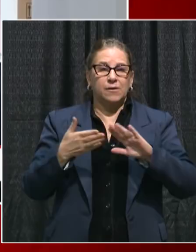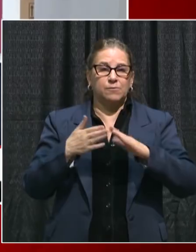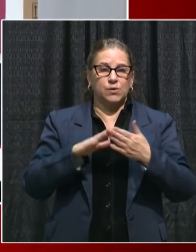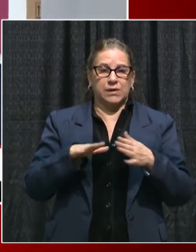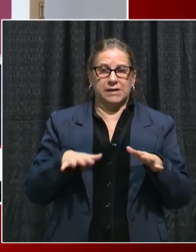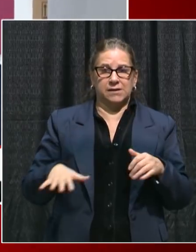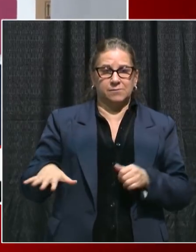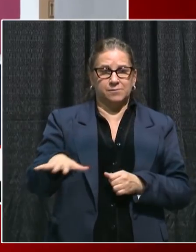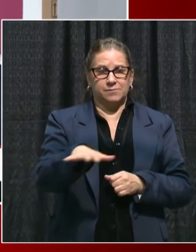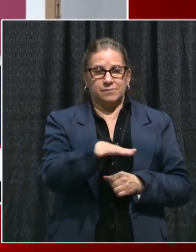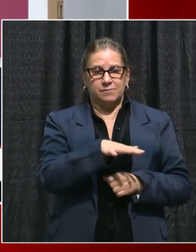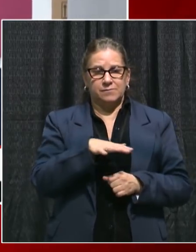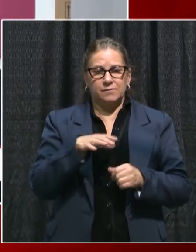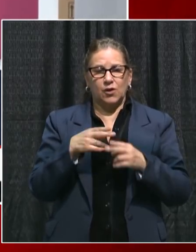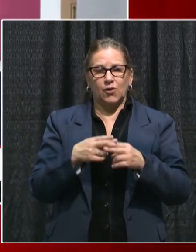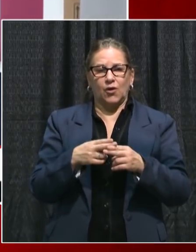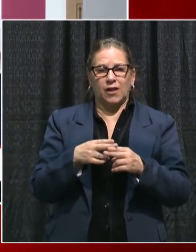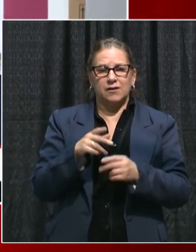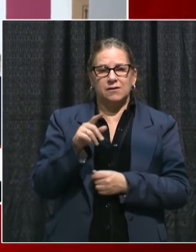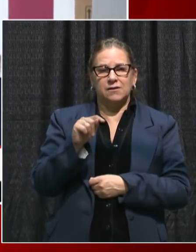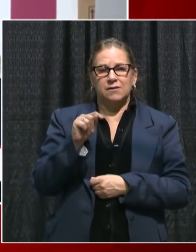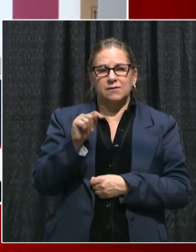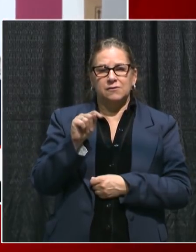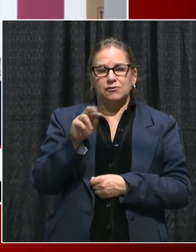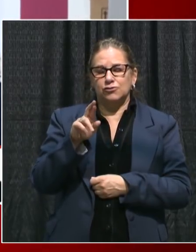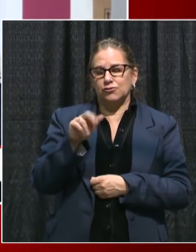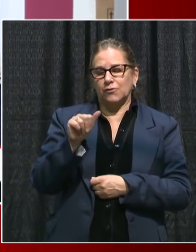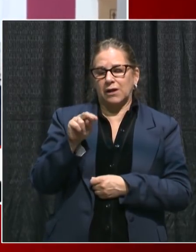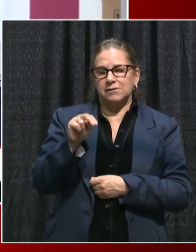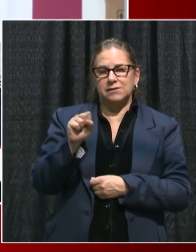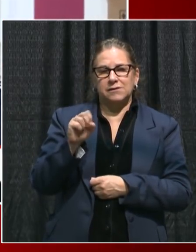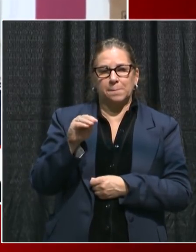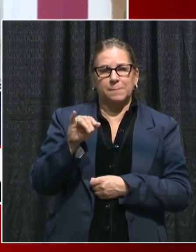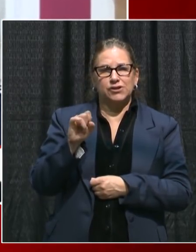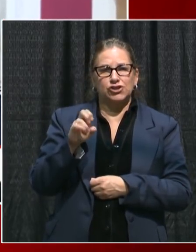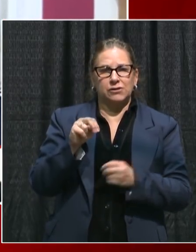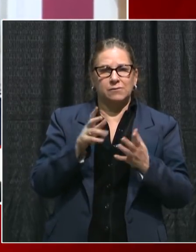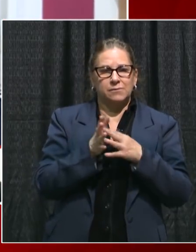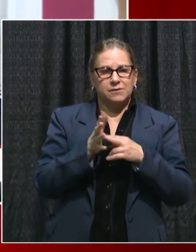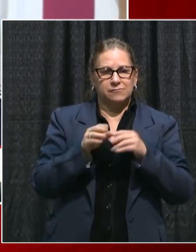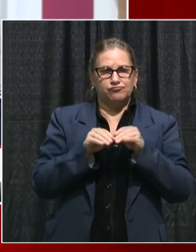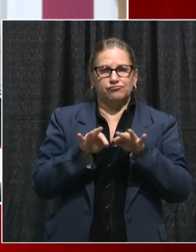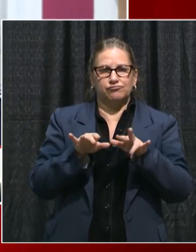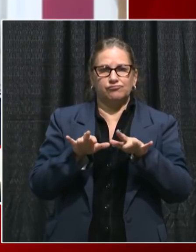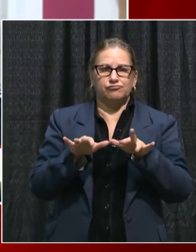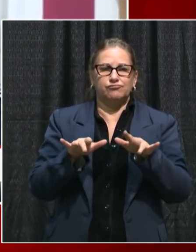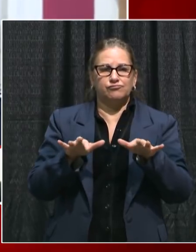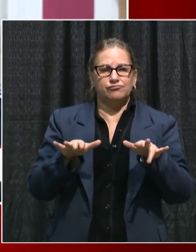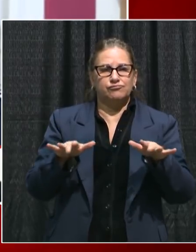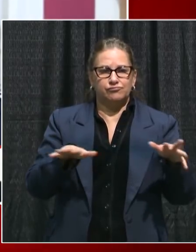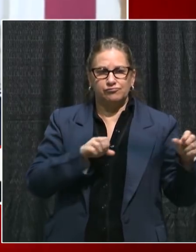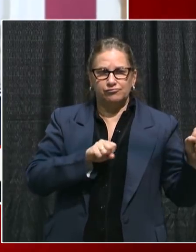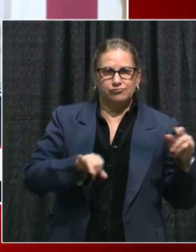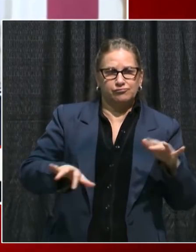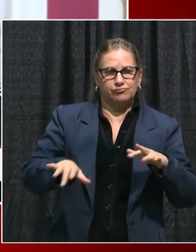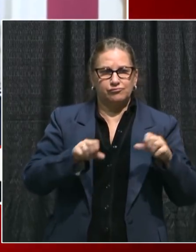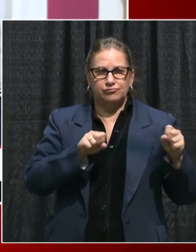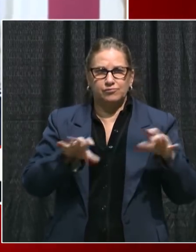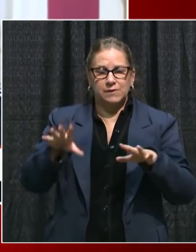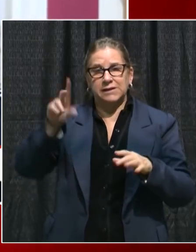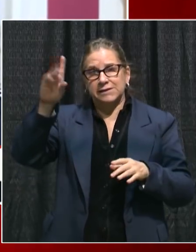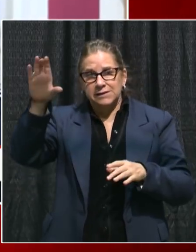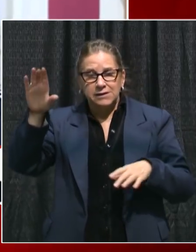Washington, D.C., but in all of the areas that surround us. So we would be very,